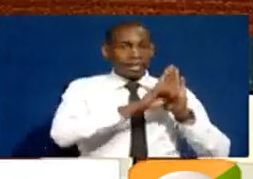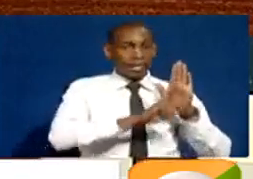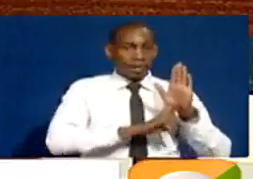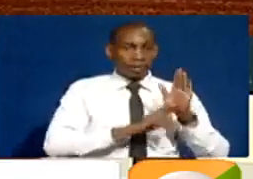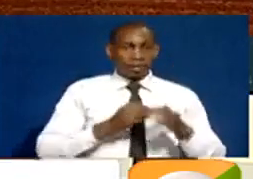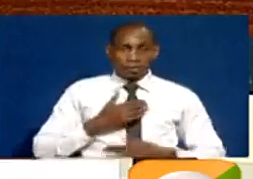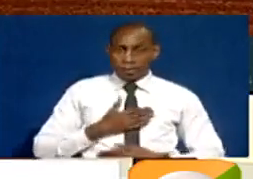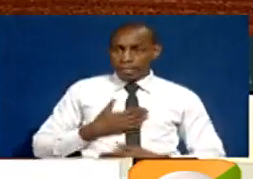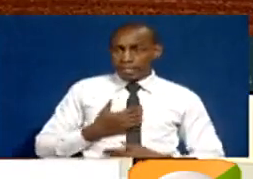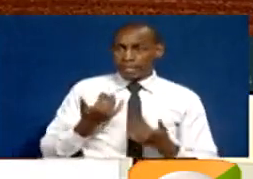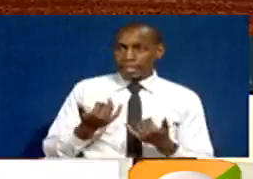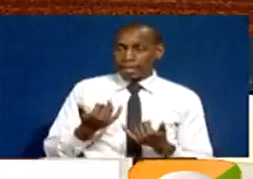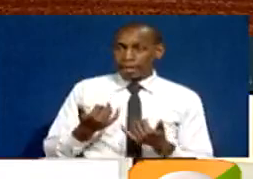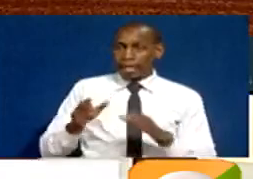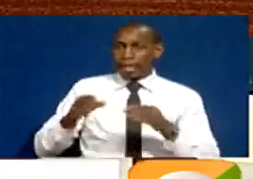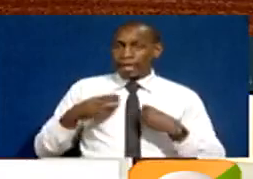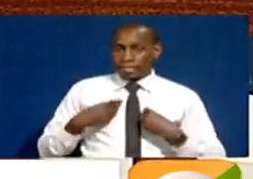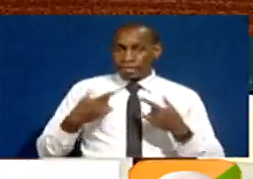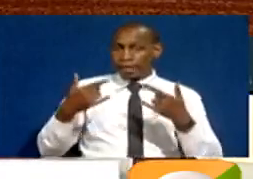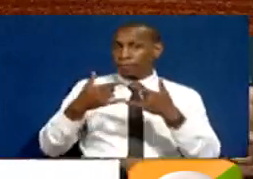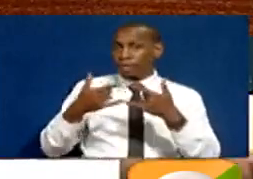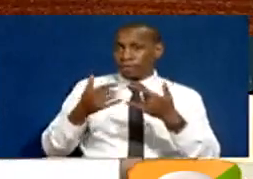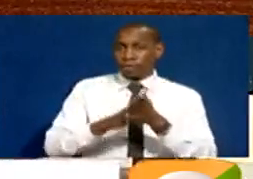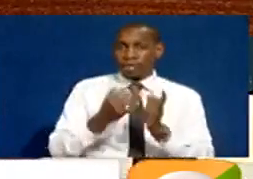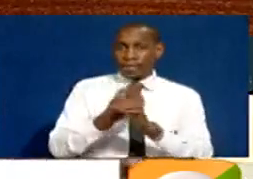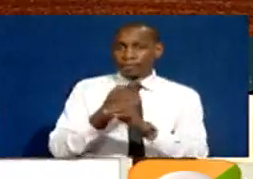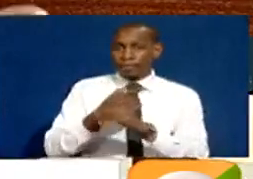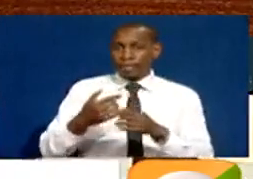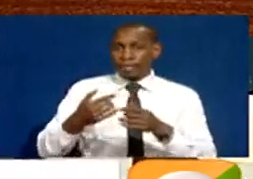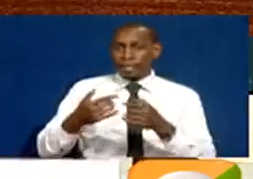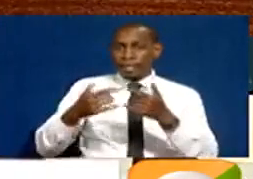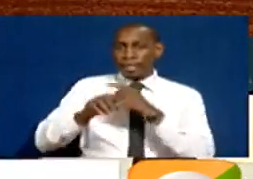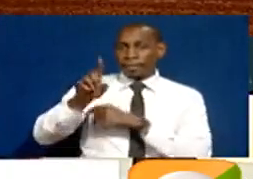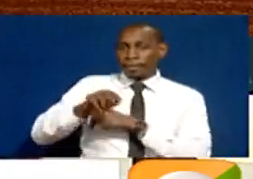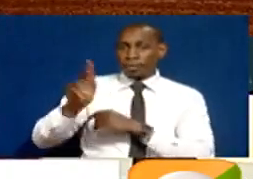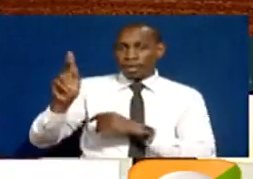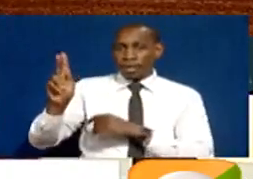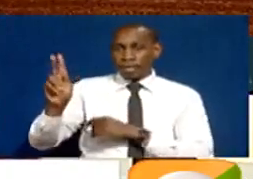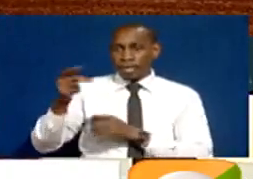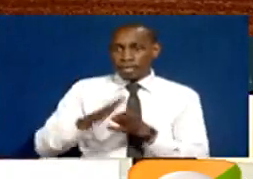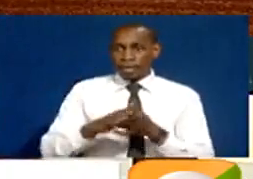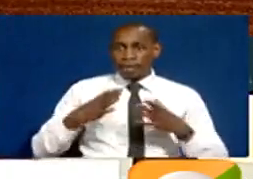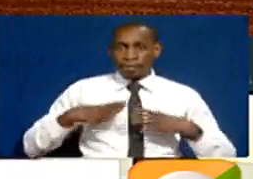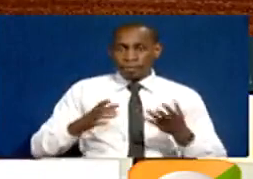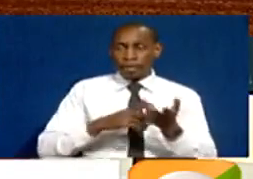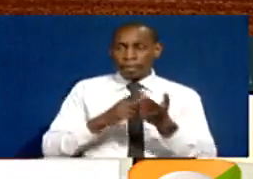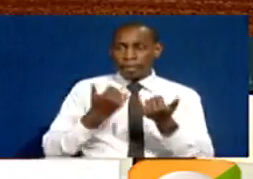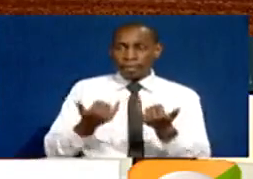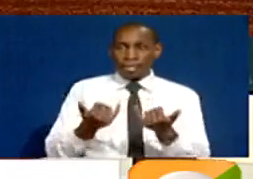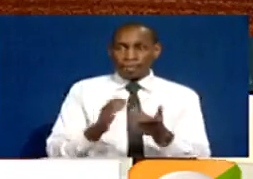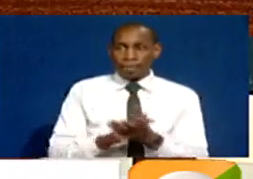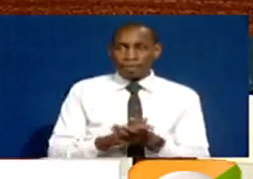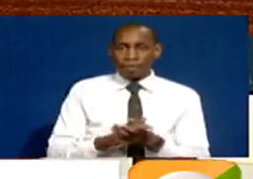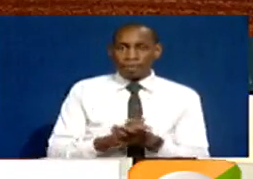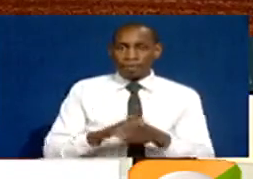science, acceptable margin, there are different margins of error, but in a Kenya population, our population right now, the